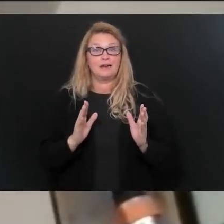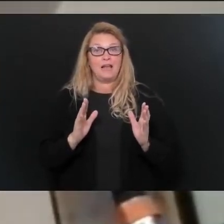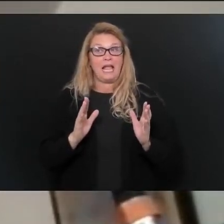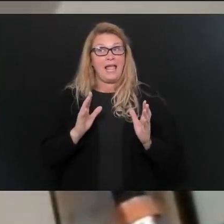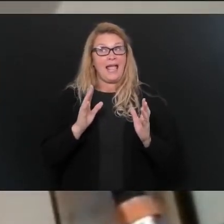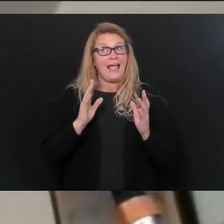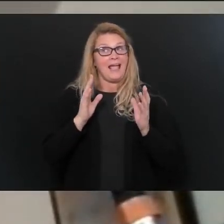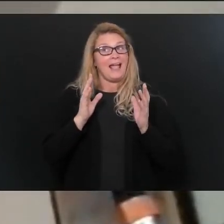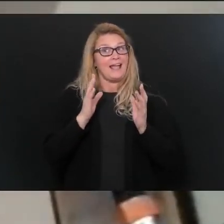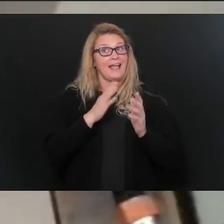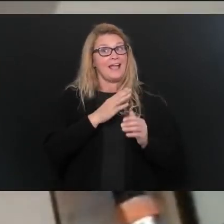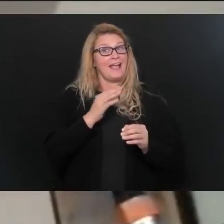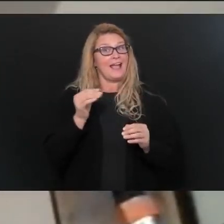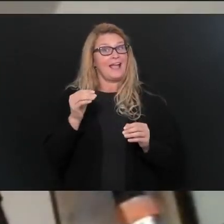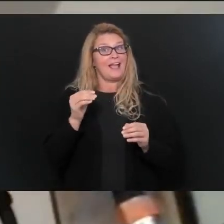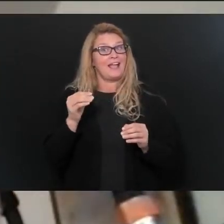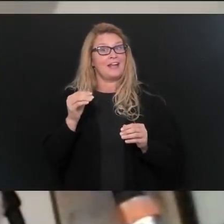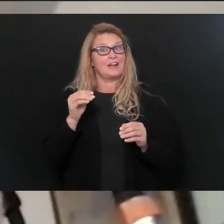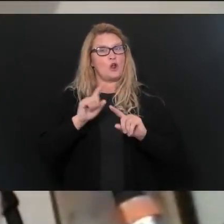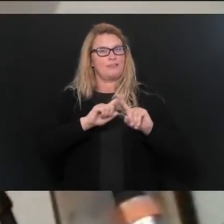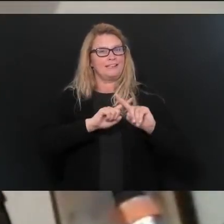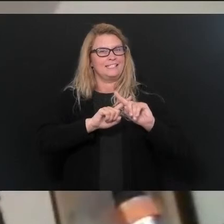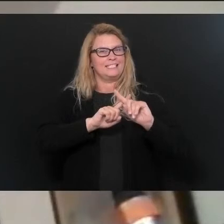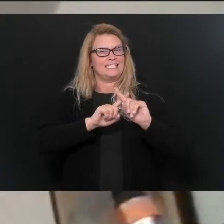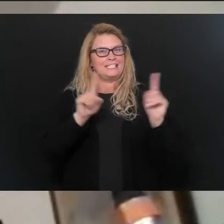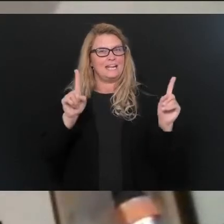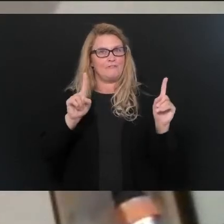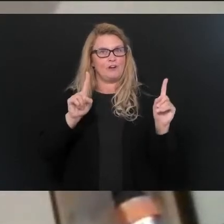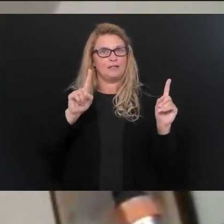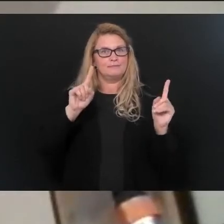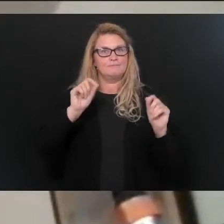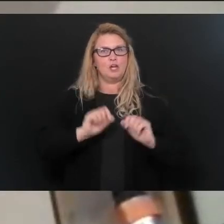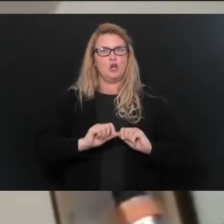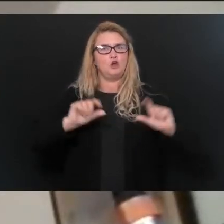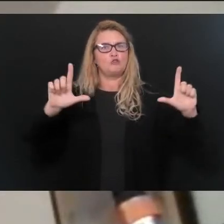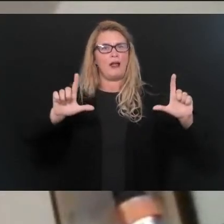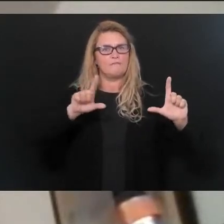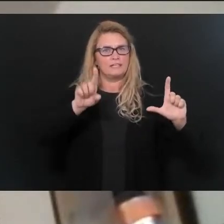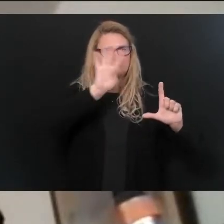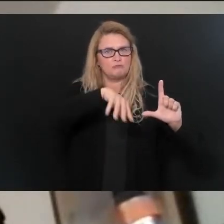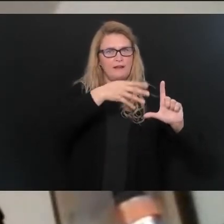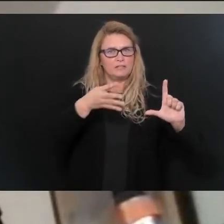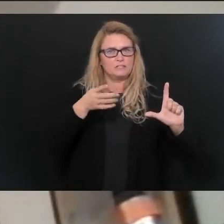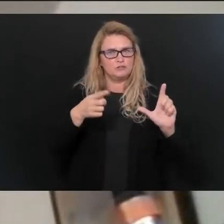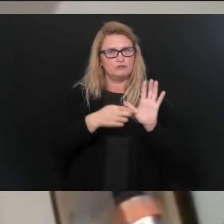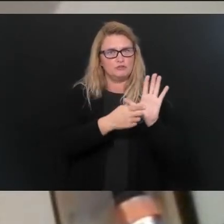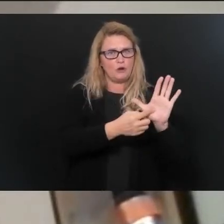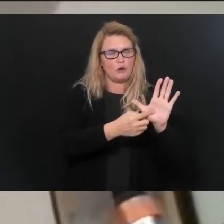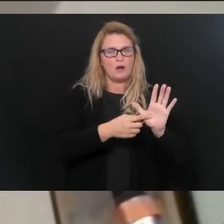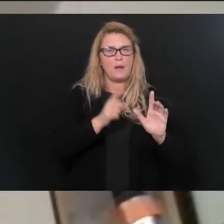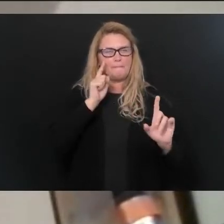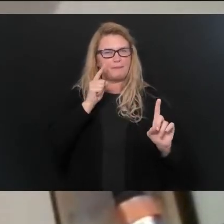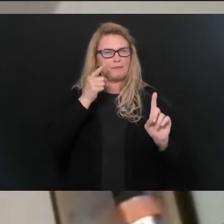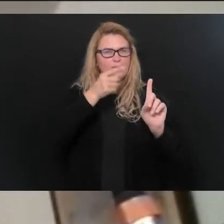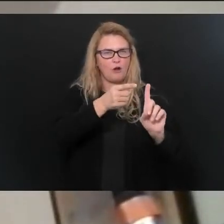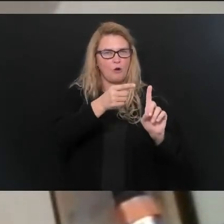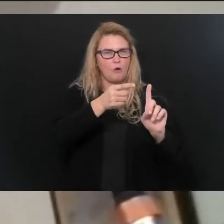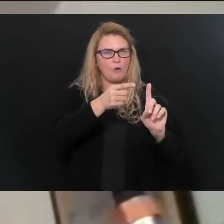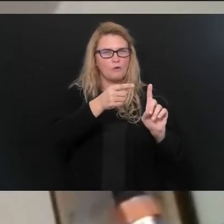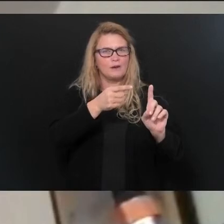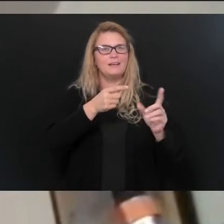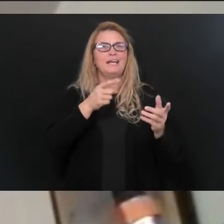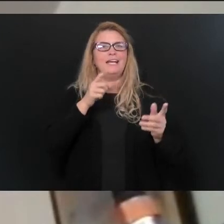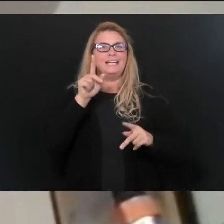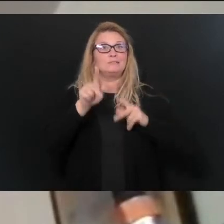on the various graphics you all have put out, but the goal within these sub tiers is